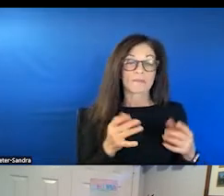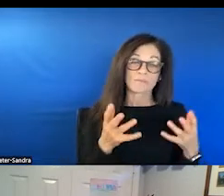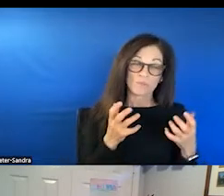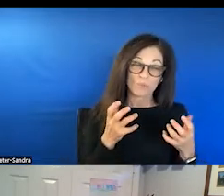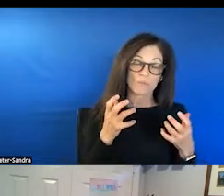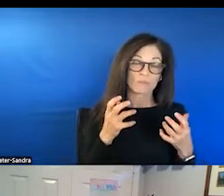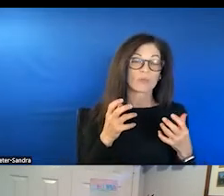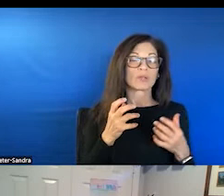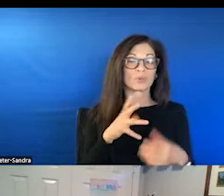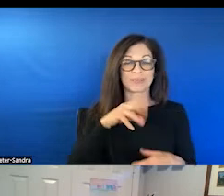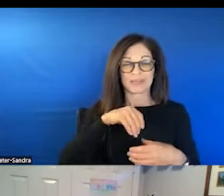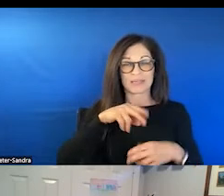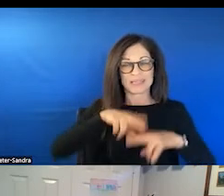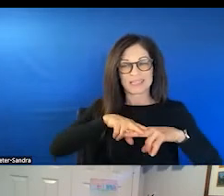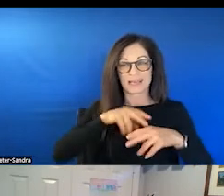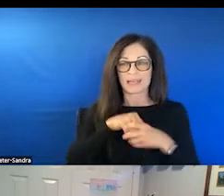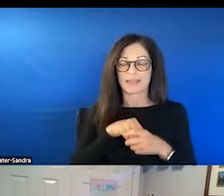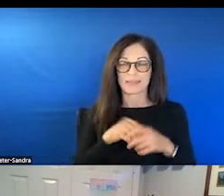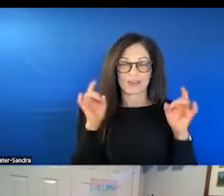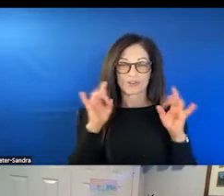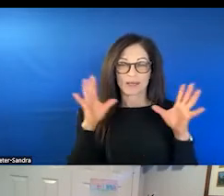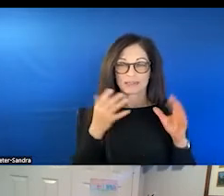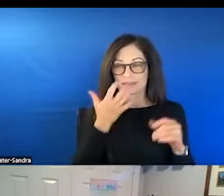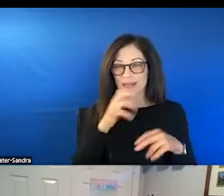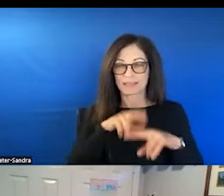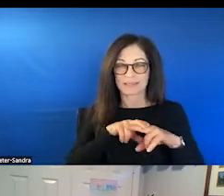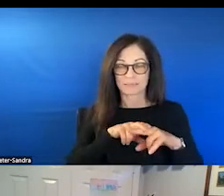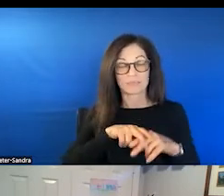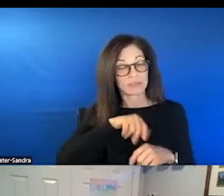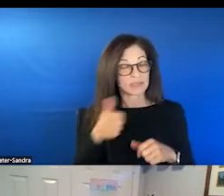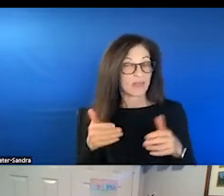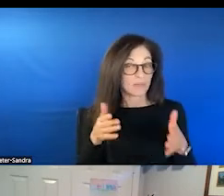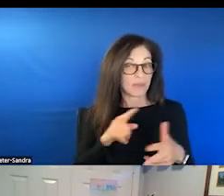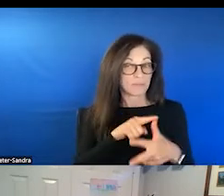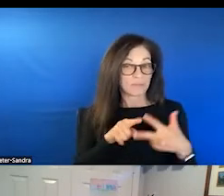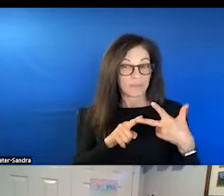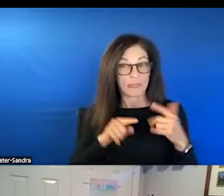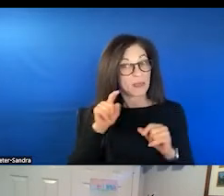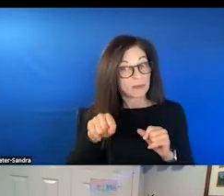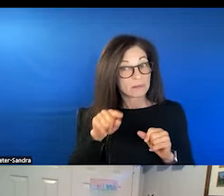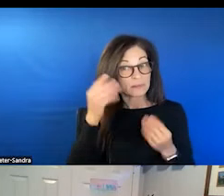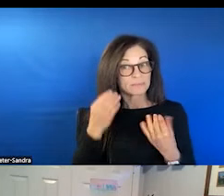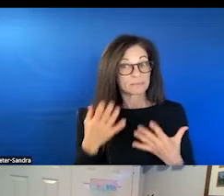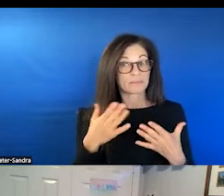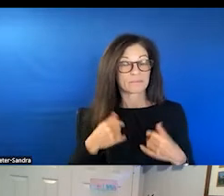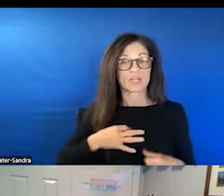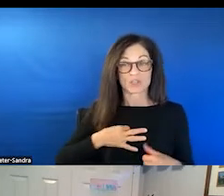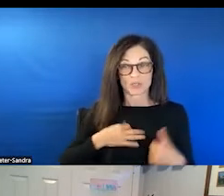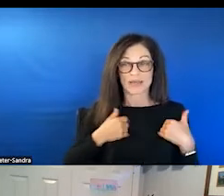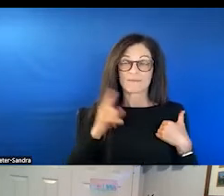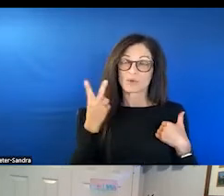in the crisis hot seat, that would be another way. But just a reminder that these t-shirts come in 2